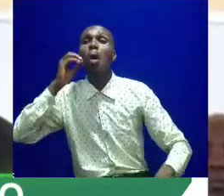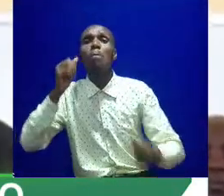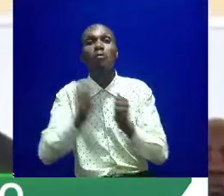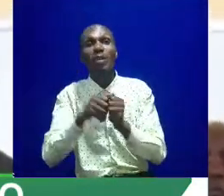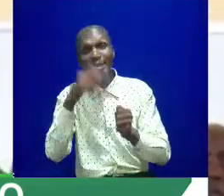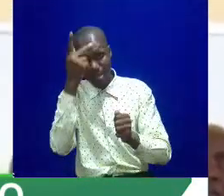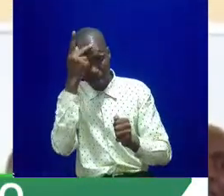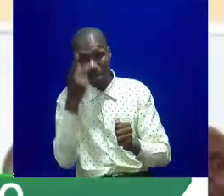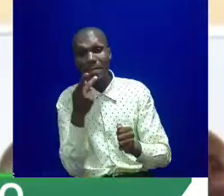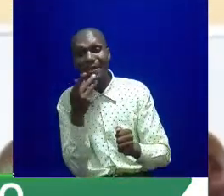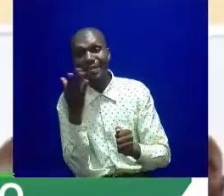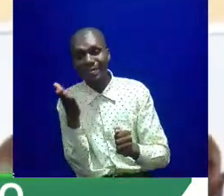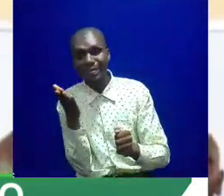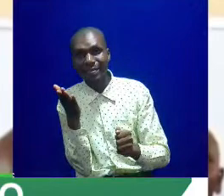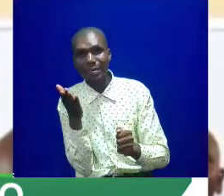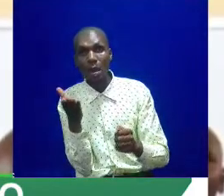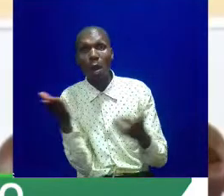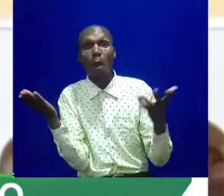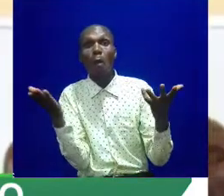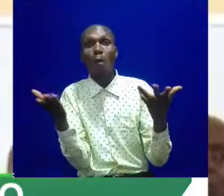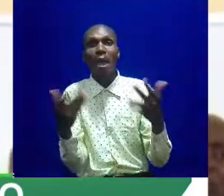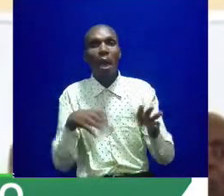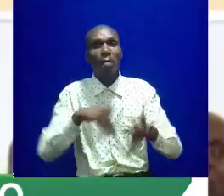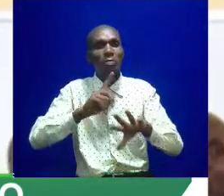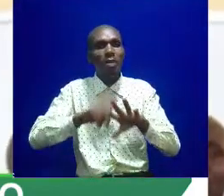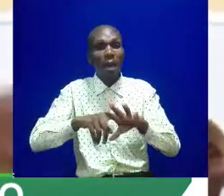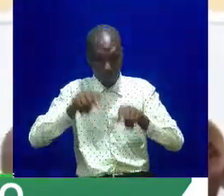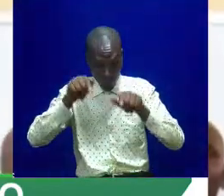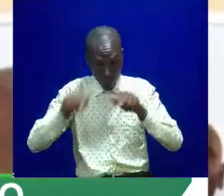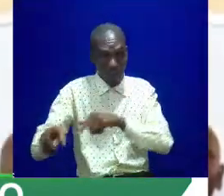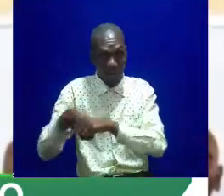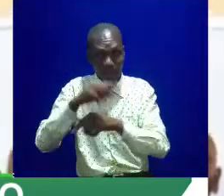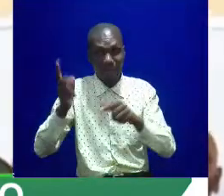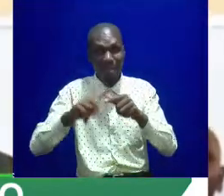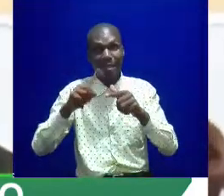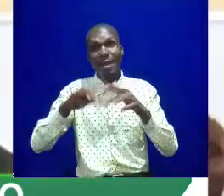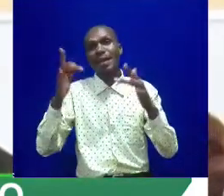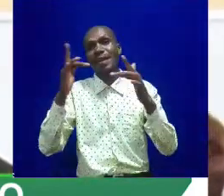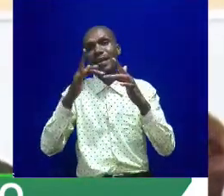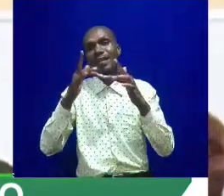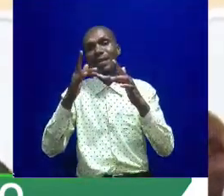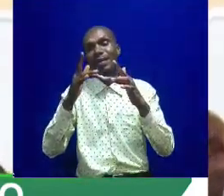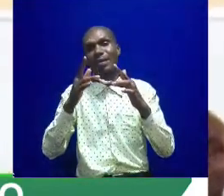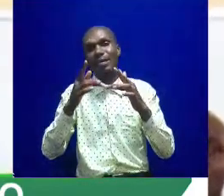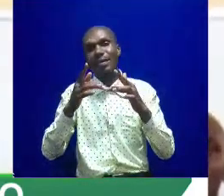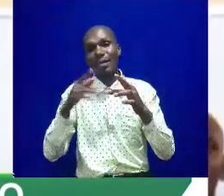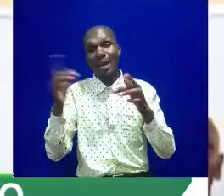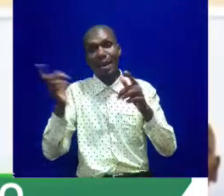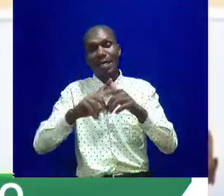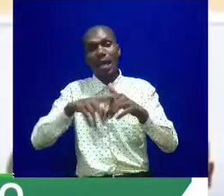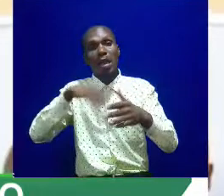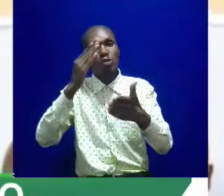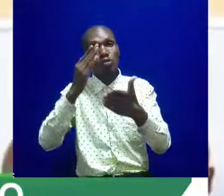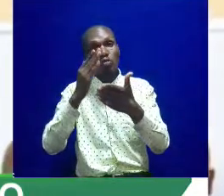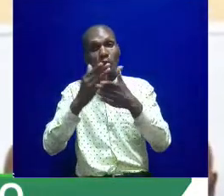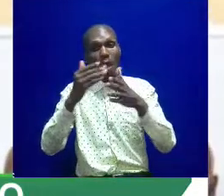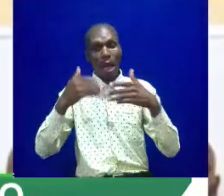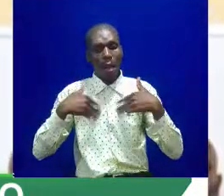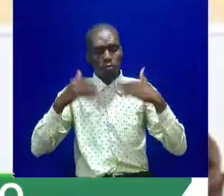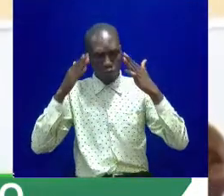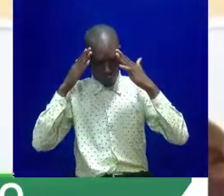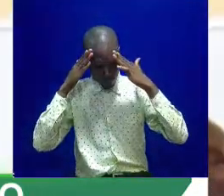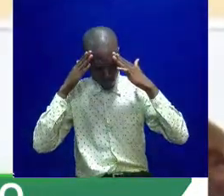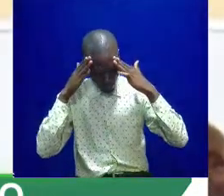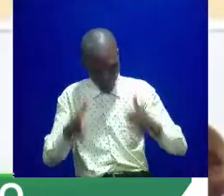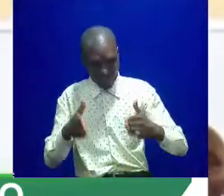together? Yes, sir. So where there is tremendous opportunity today is the digital space. So you are in the right space and concentrate